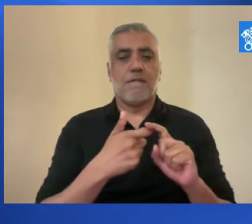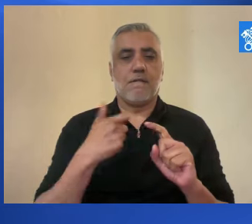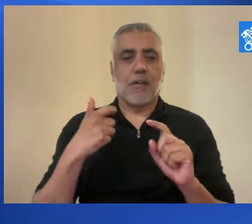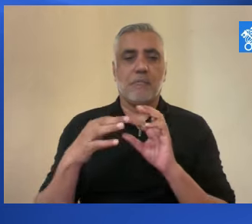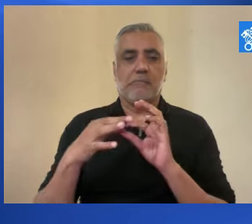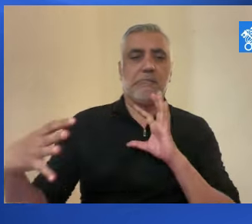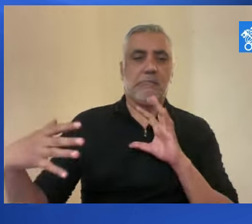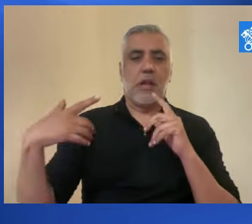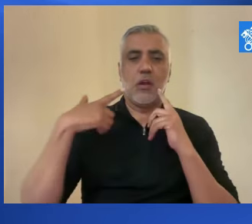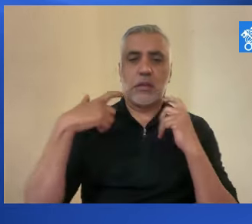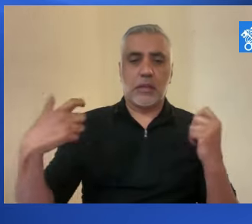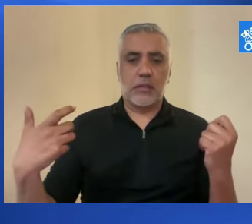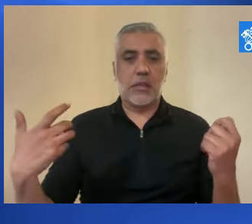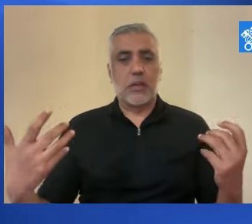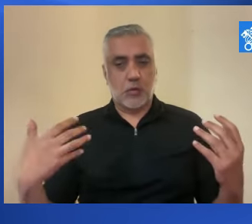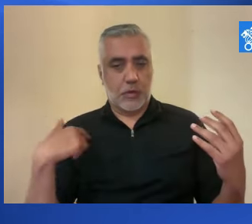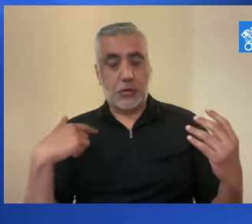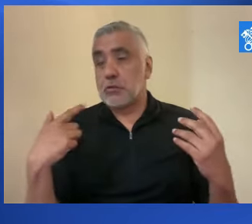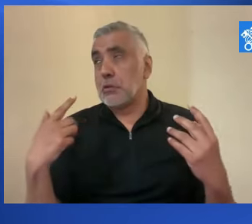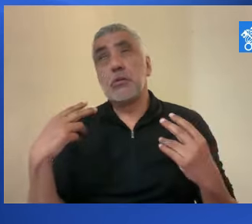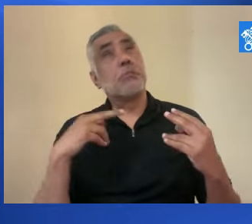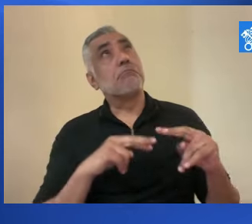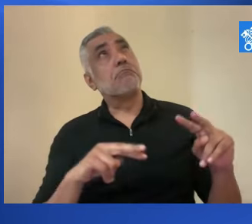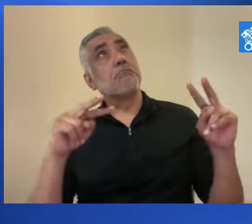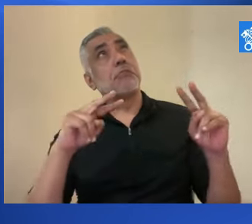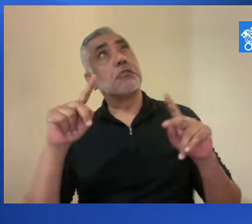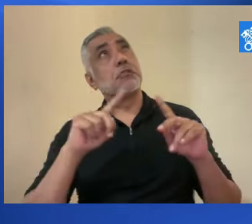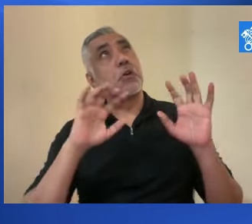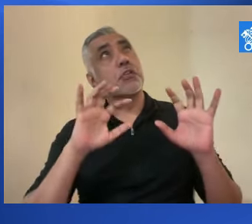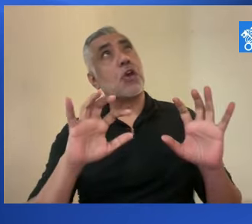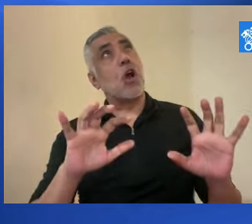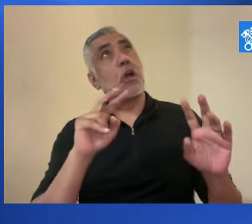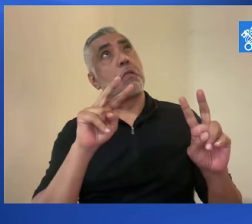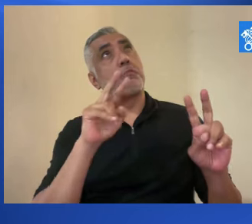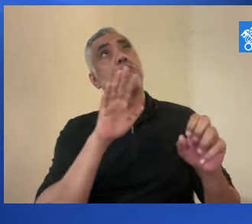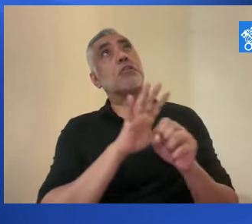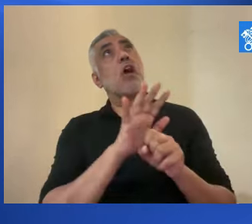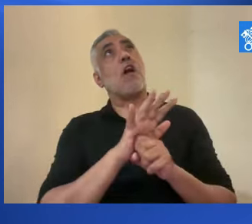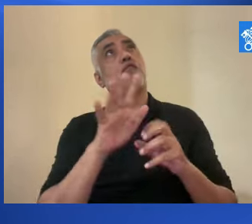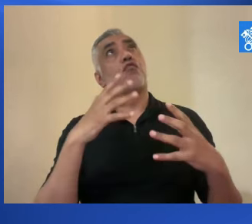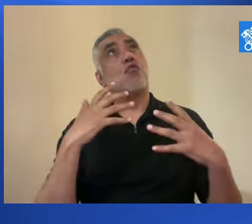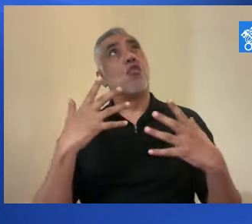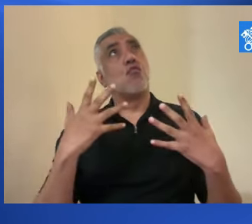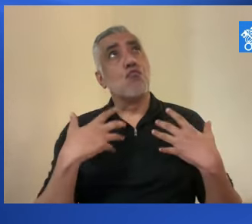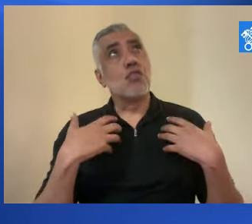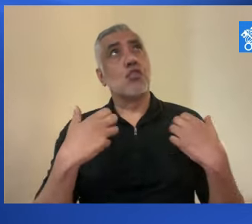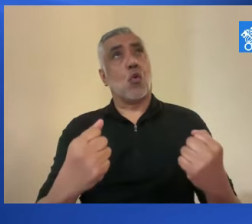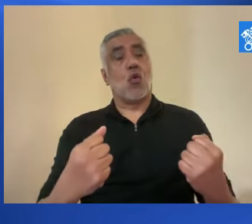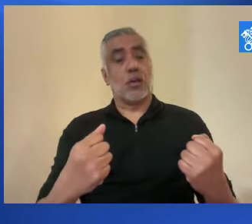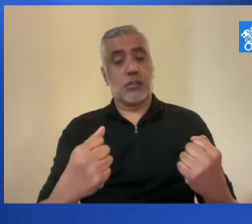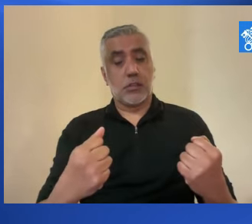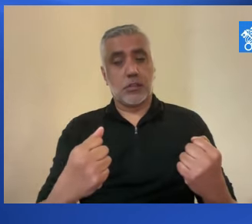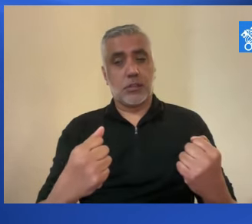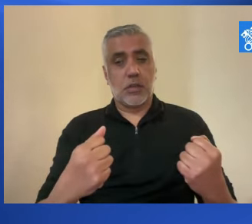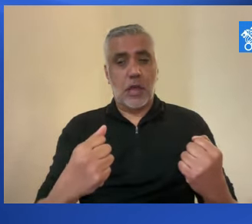sky, to restore the correct measure. As the psalm says, quote, "When I look at thy